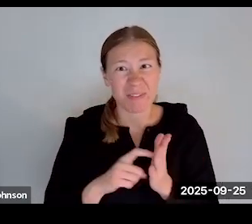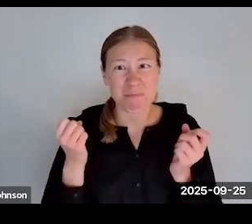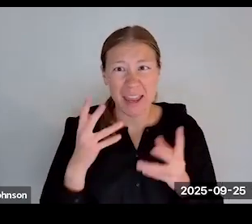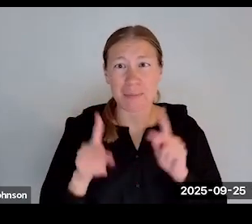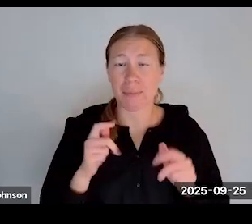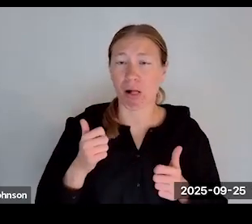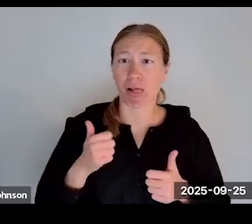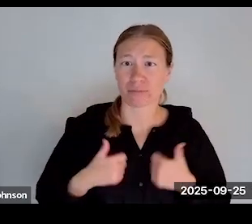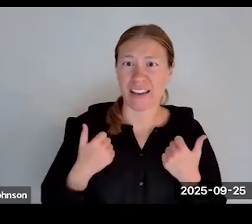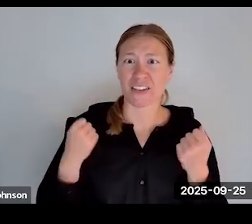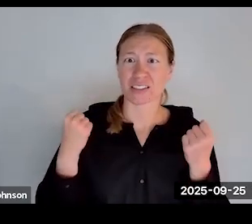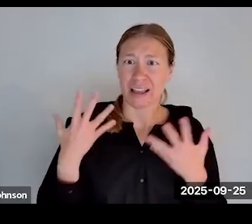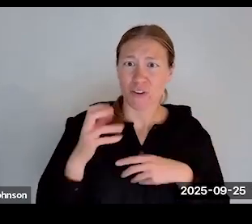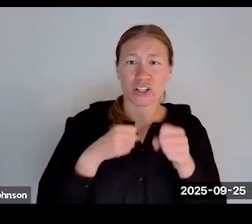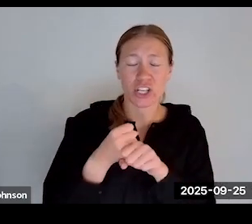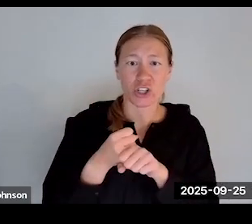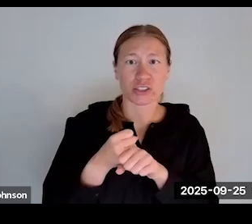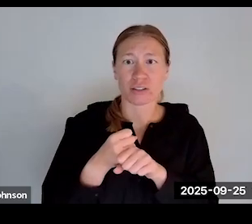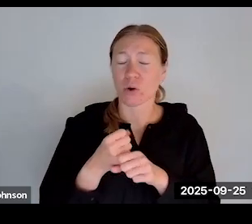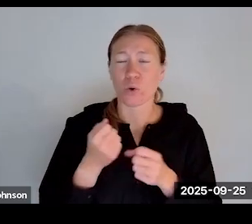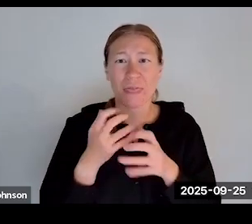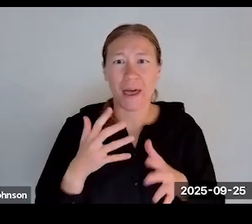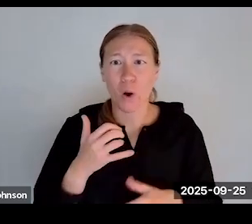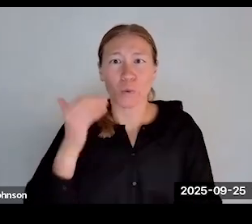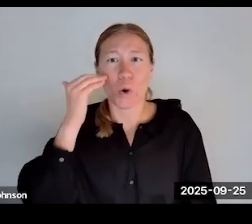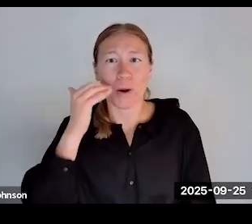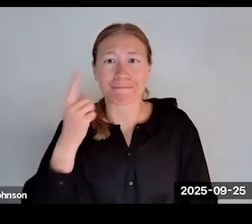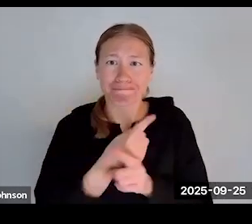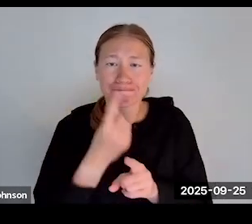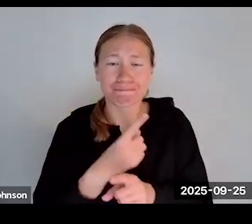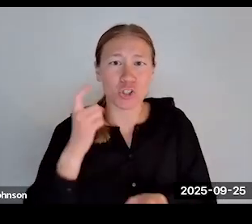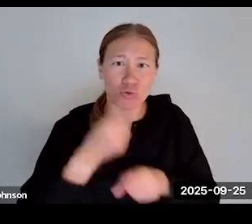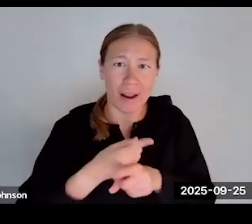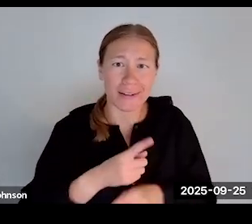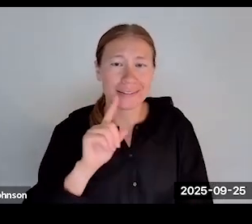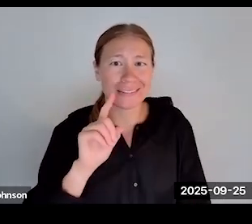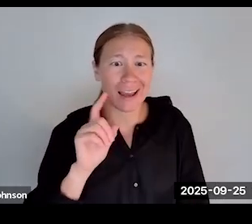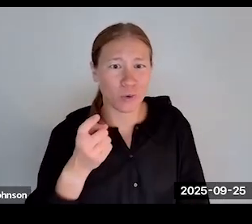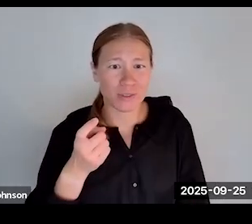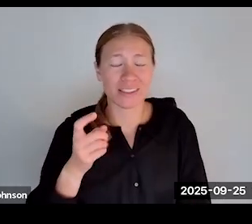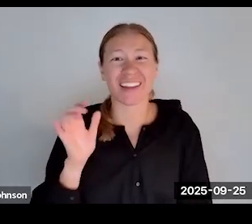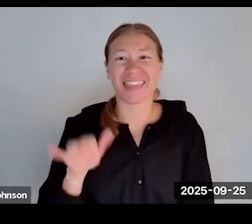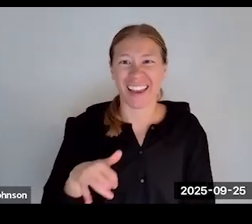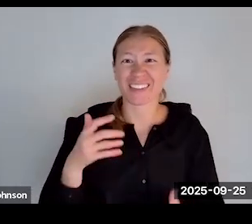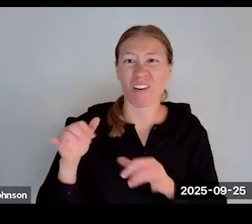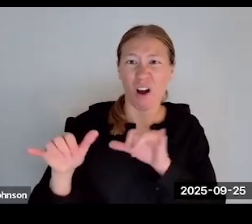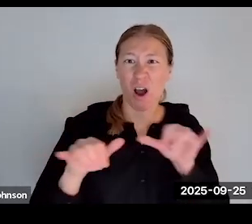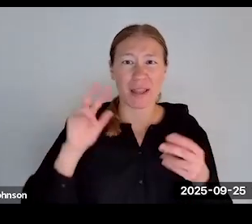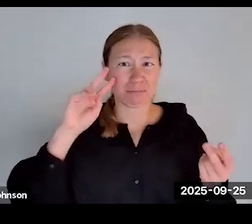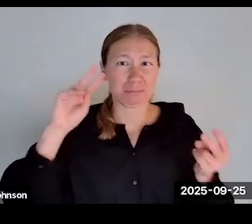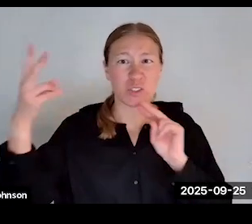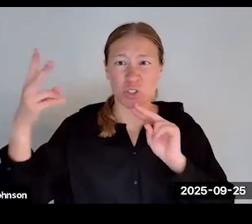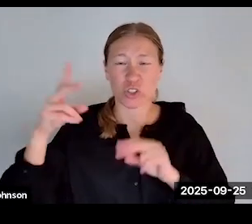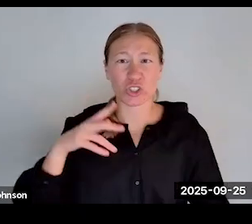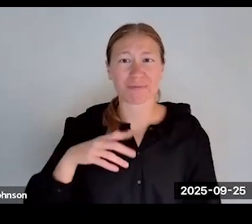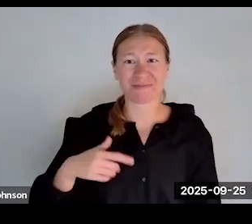correct diagnosis. Together, these conditions illustrate just how common yet misunderstood digestive disorders are